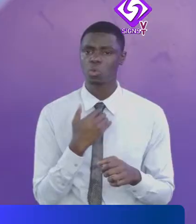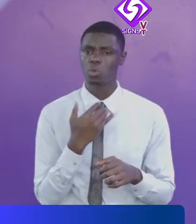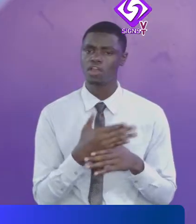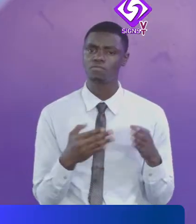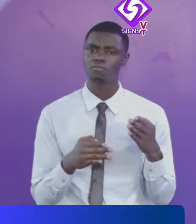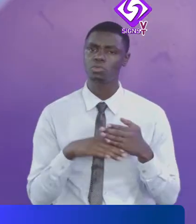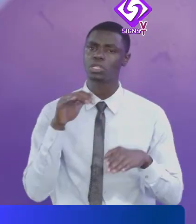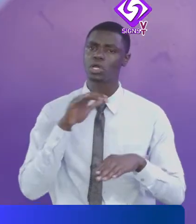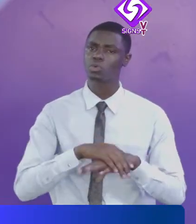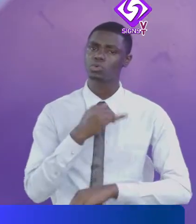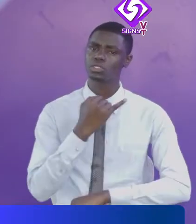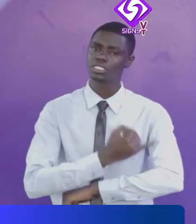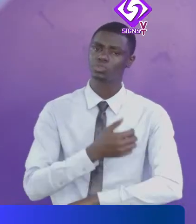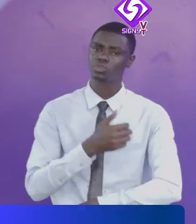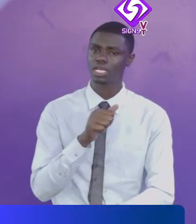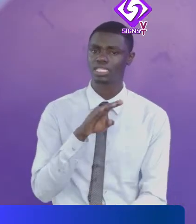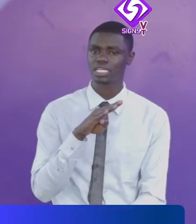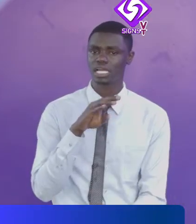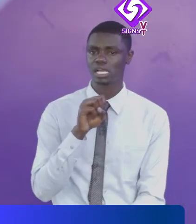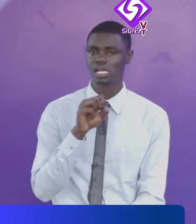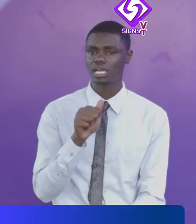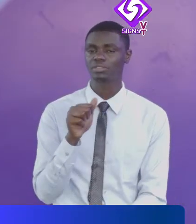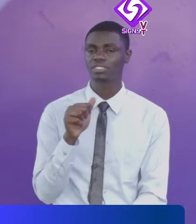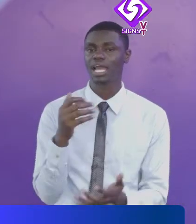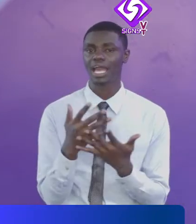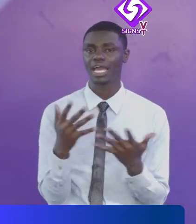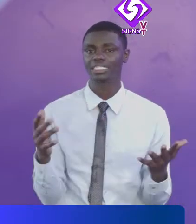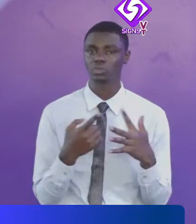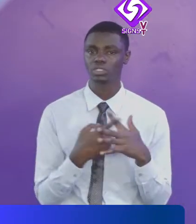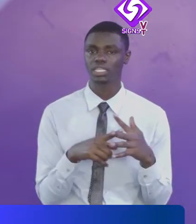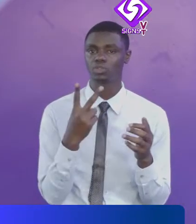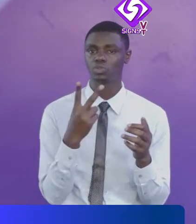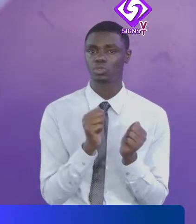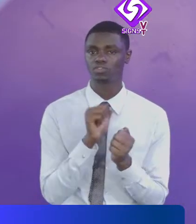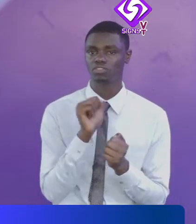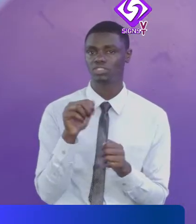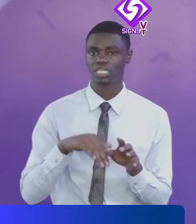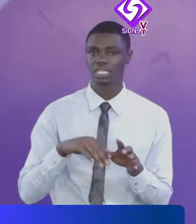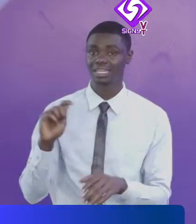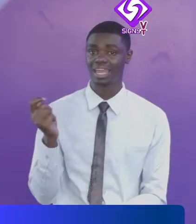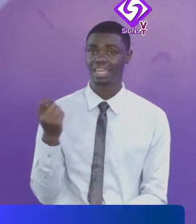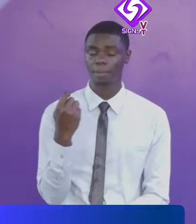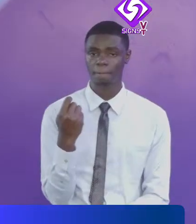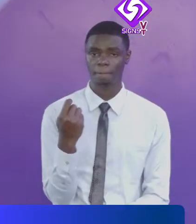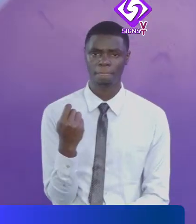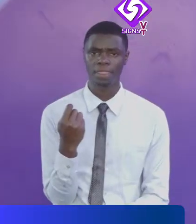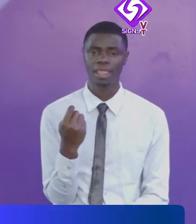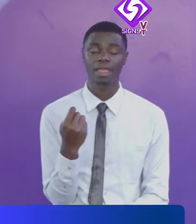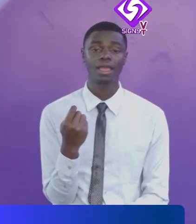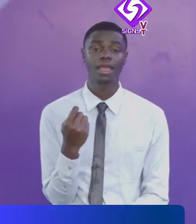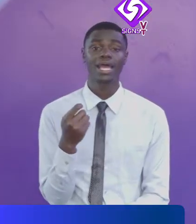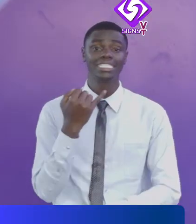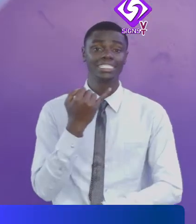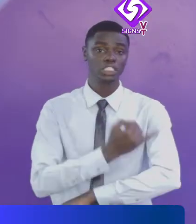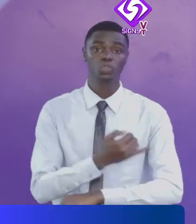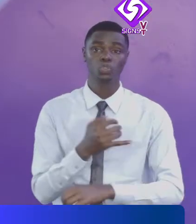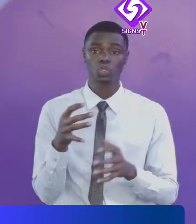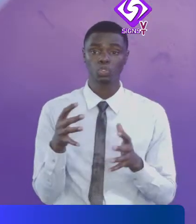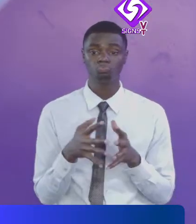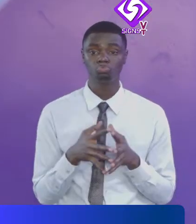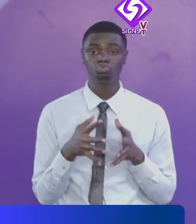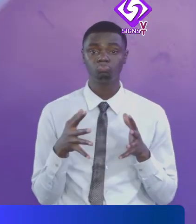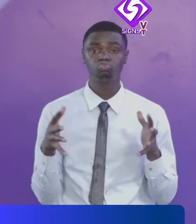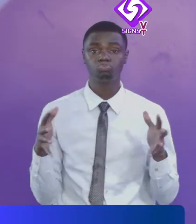institution at Absa Asset, which is started off in 2019 in Kenya. That institution has grown